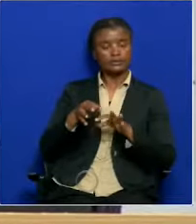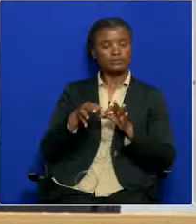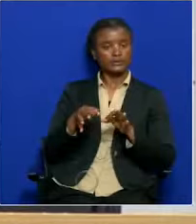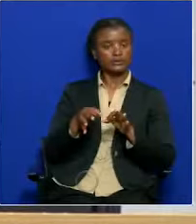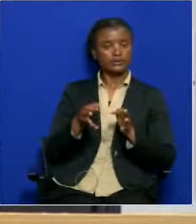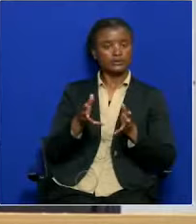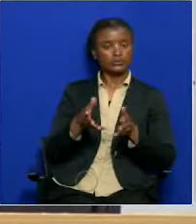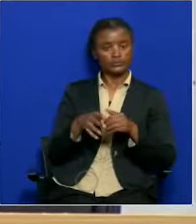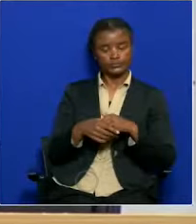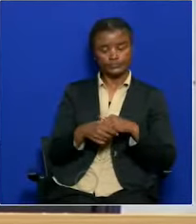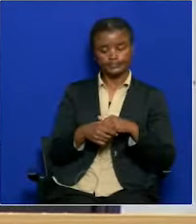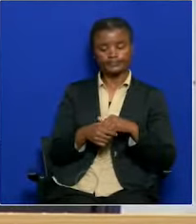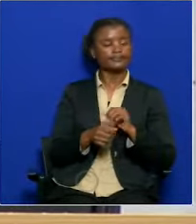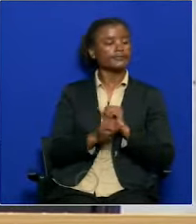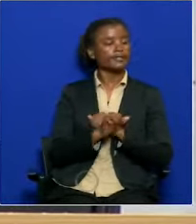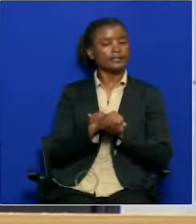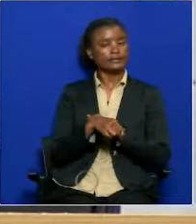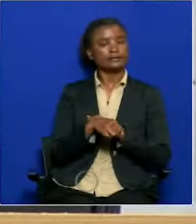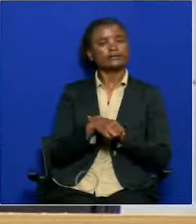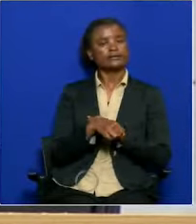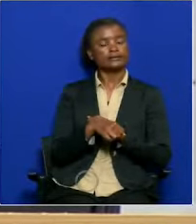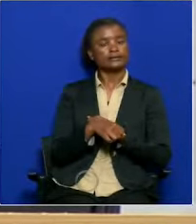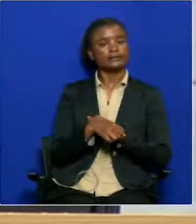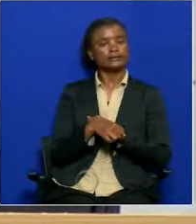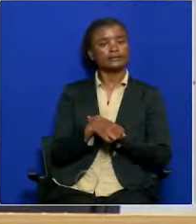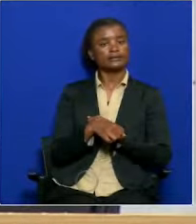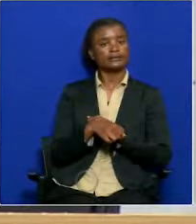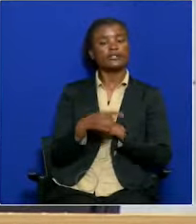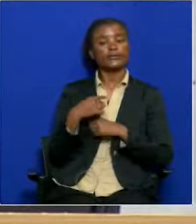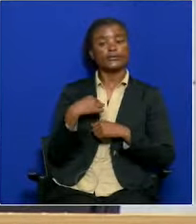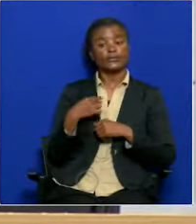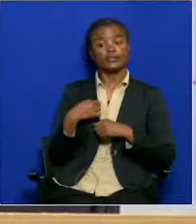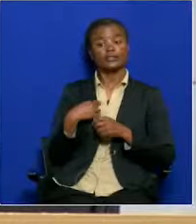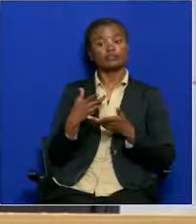Yes, when we deal with work, we cannot be